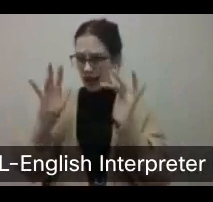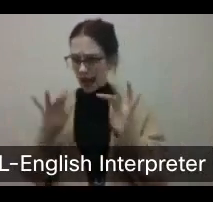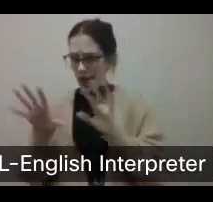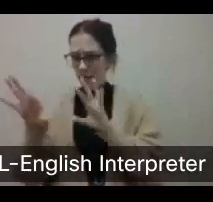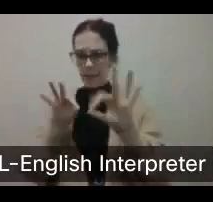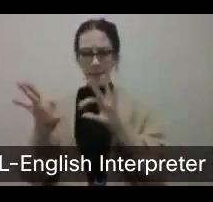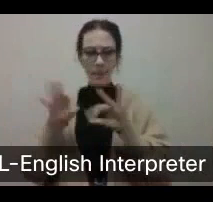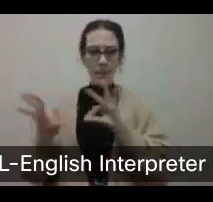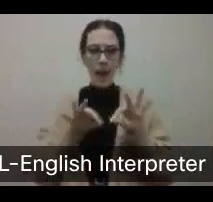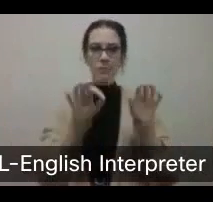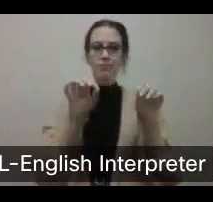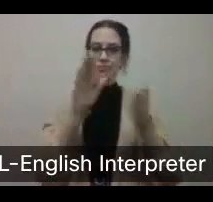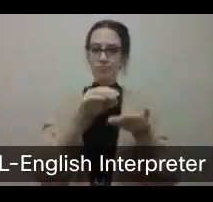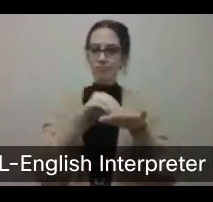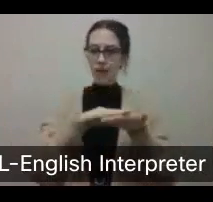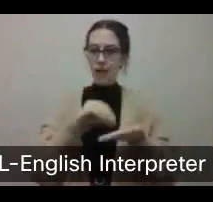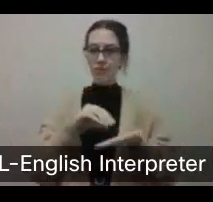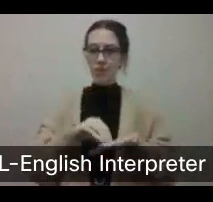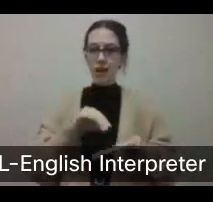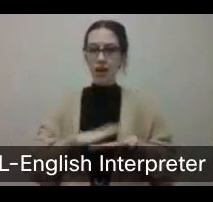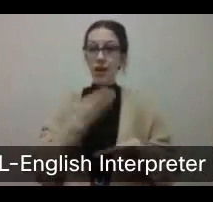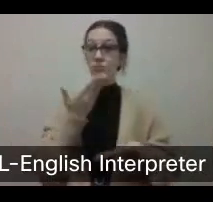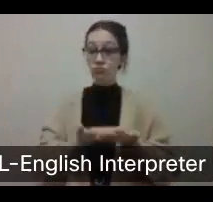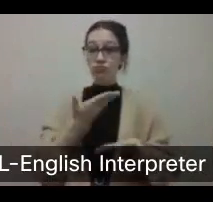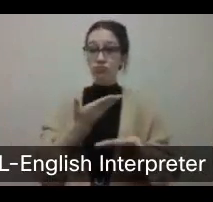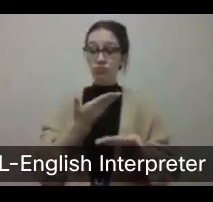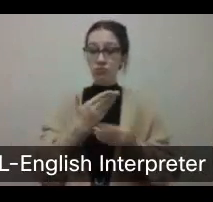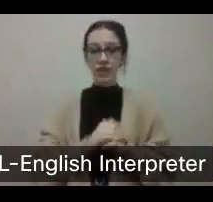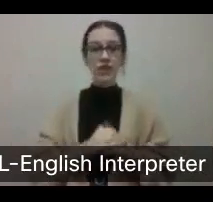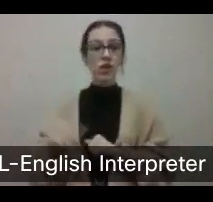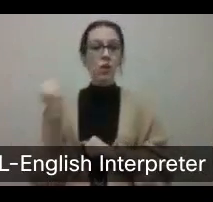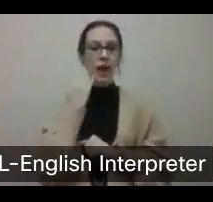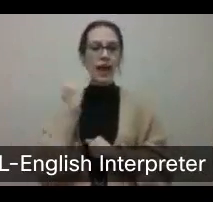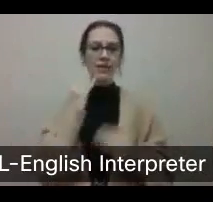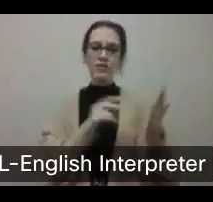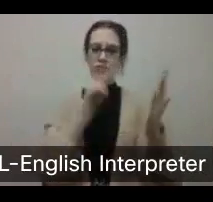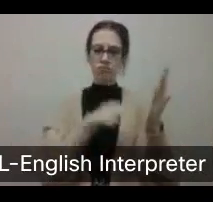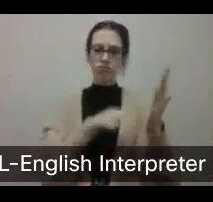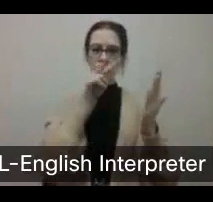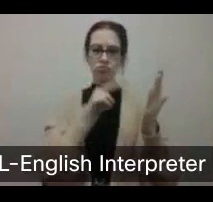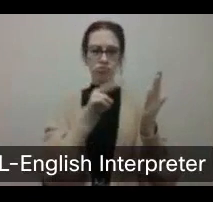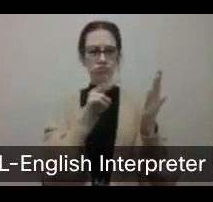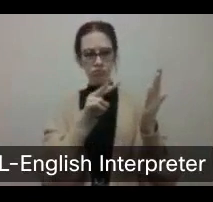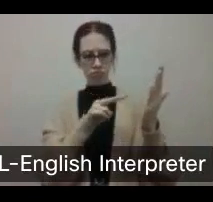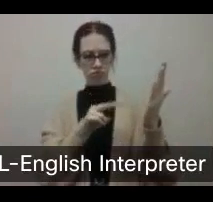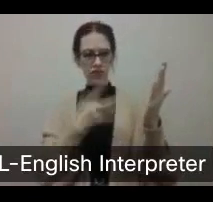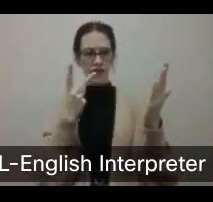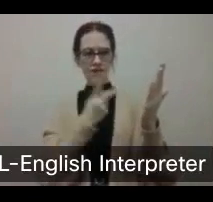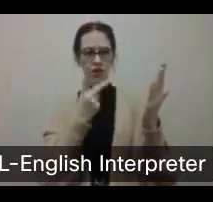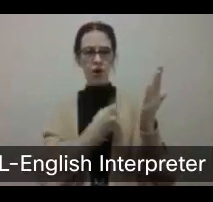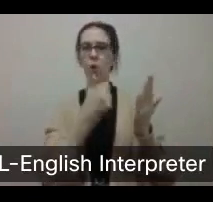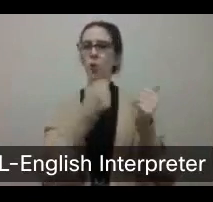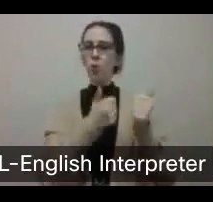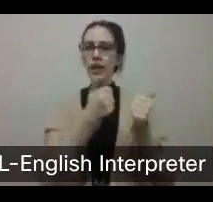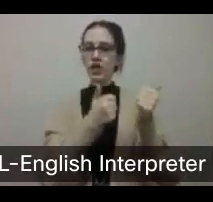from a source, from a text, you are going to be thinking in your mind, how does this fit in to the needs of my specific writing